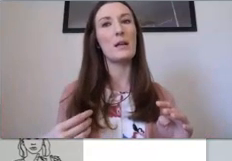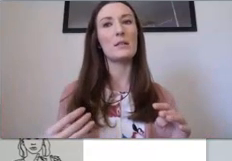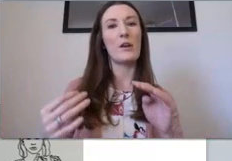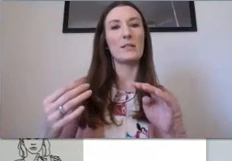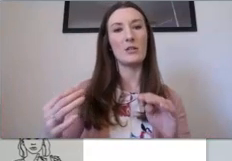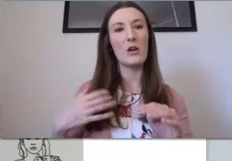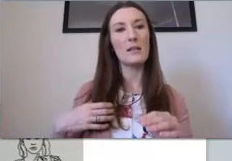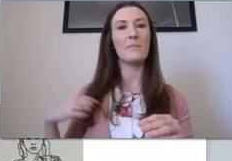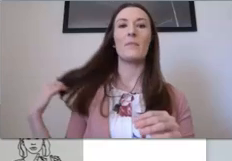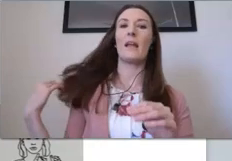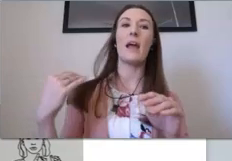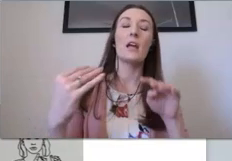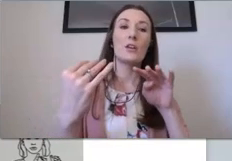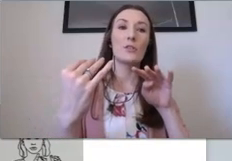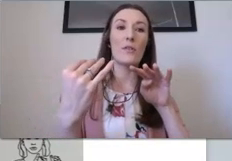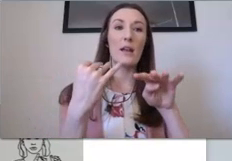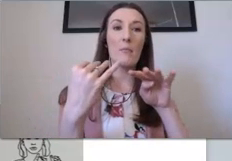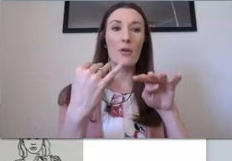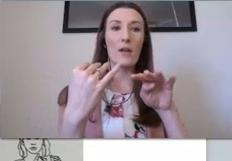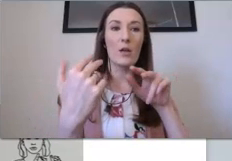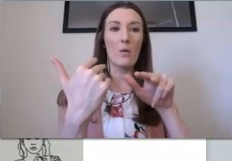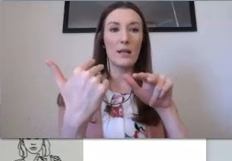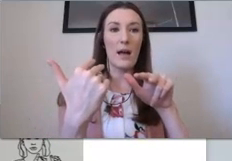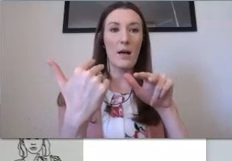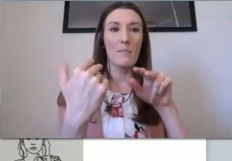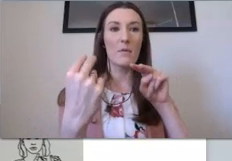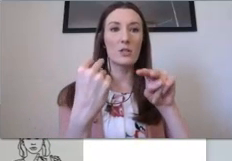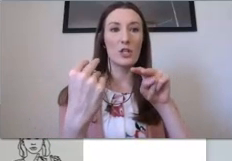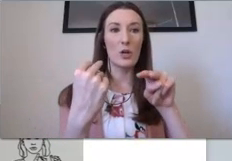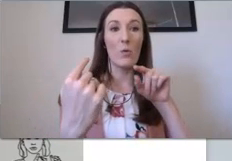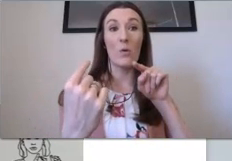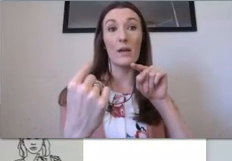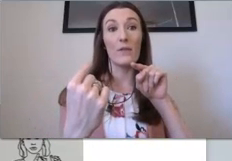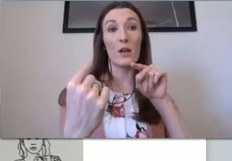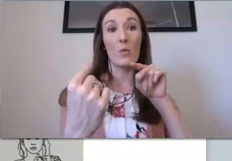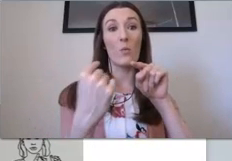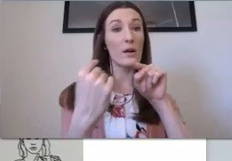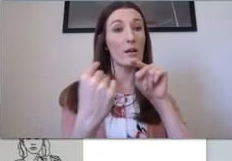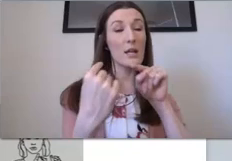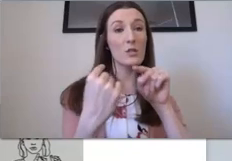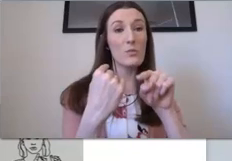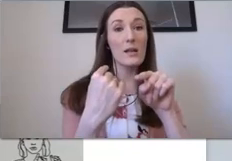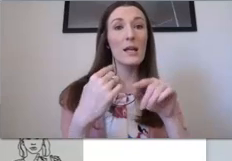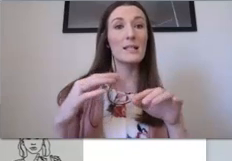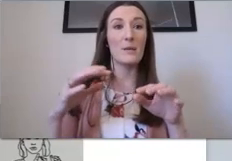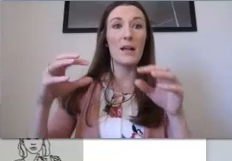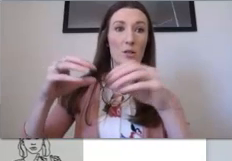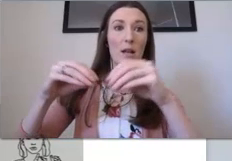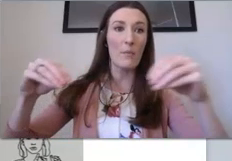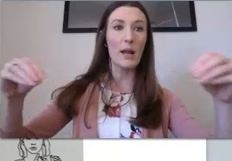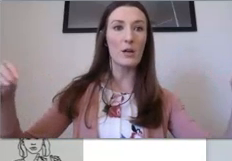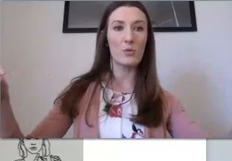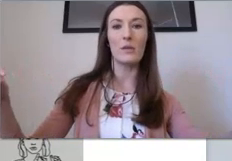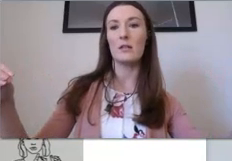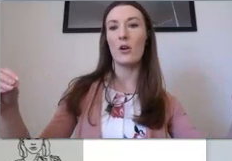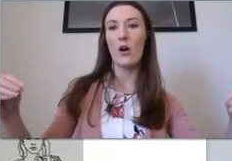speed and it's very dangerous. Okay, so the number that you hold up, 2 or even 1 on each one, depends on